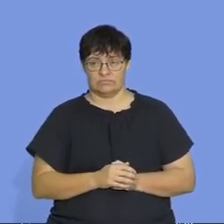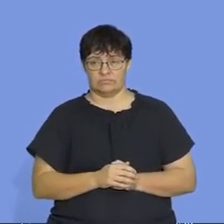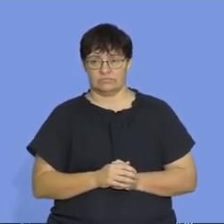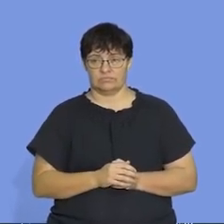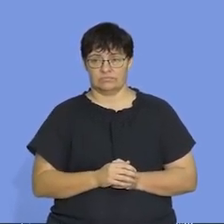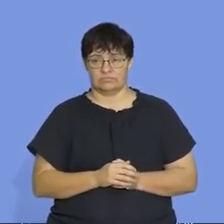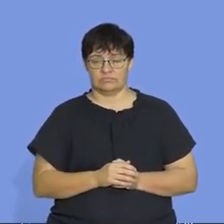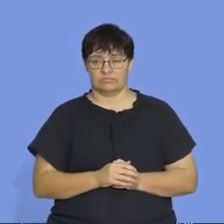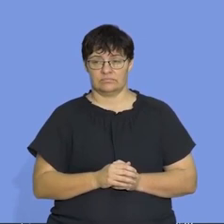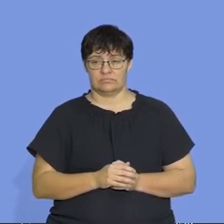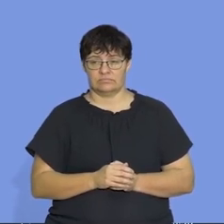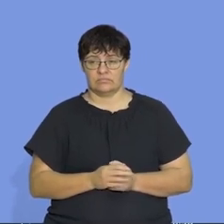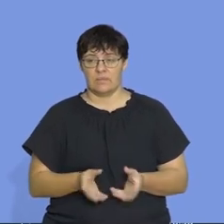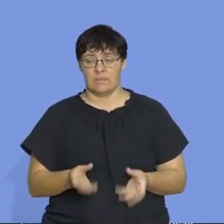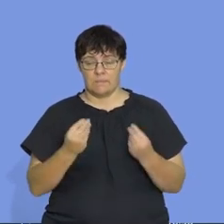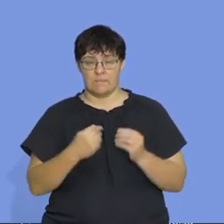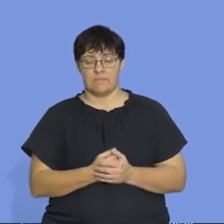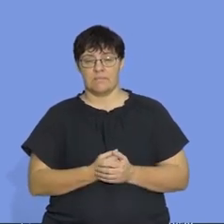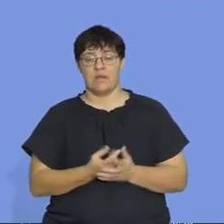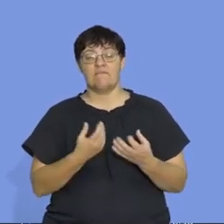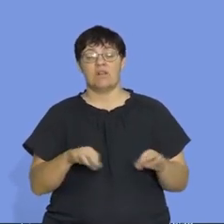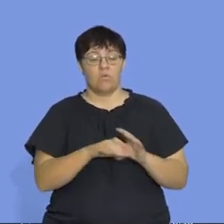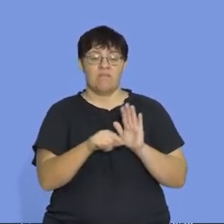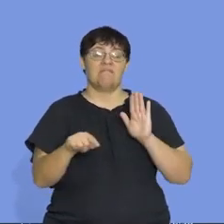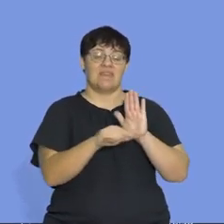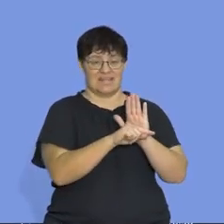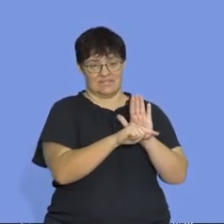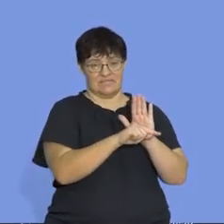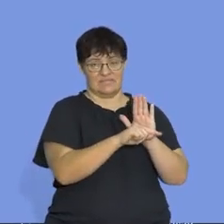okay. So the value is negative